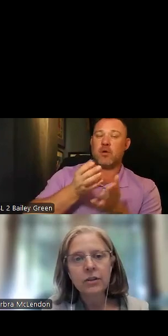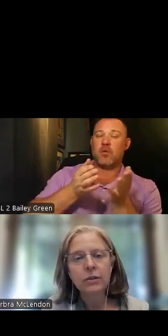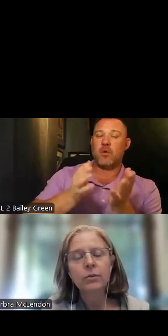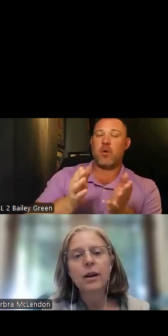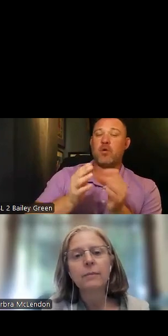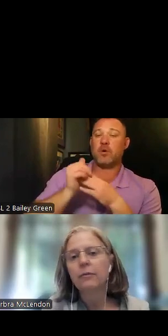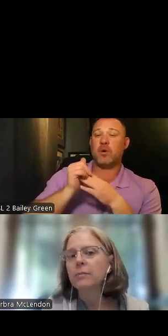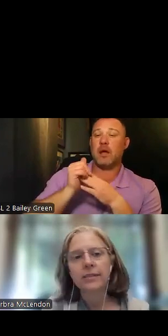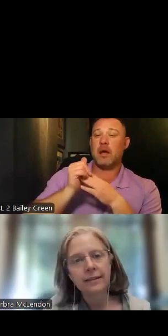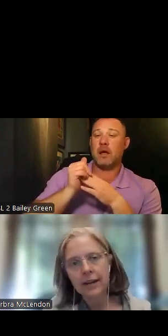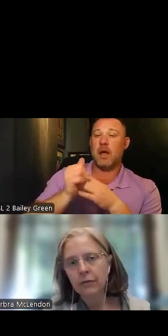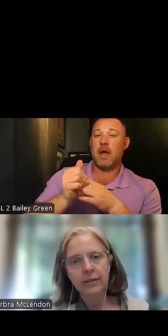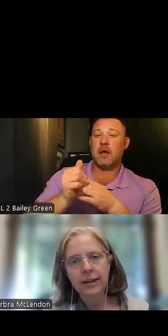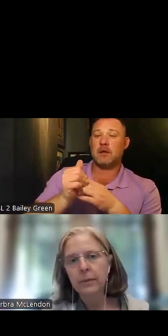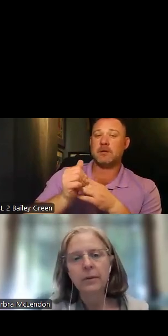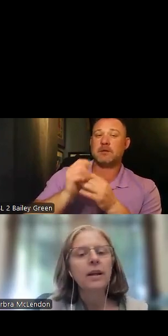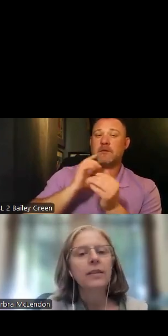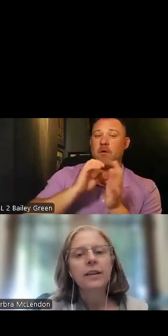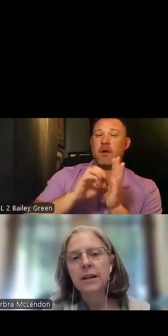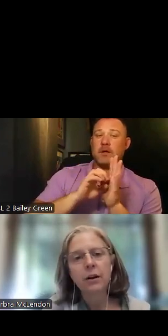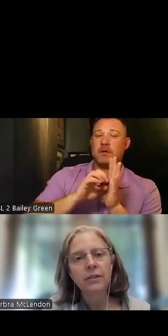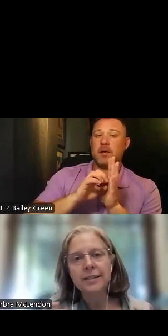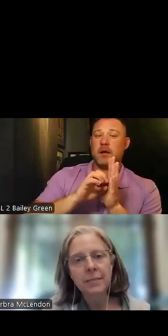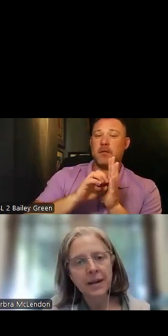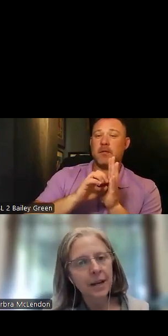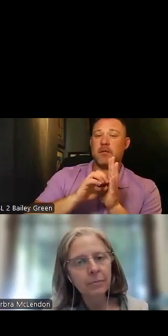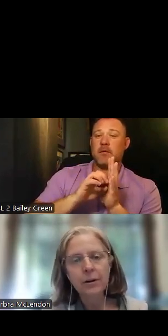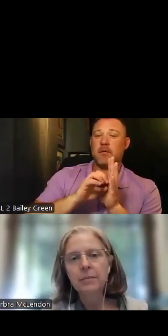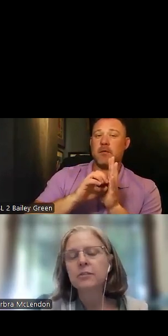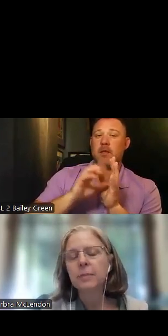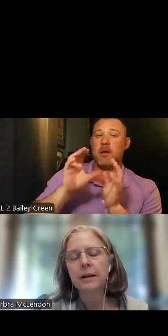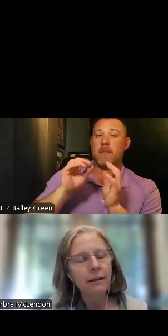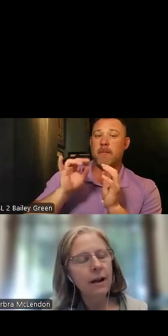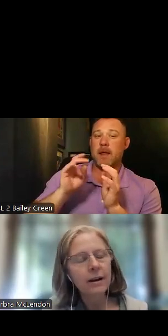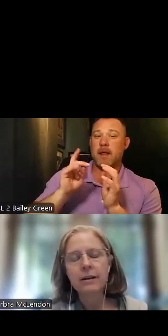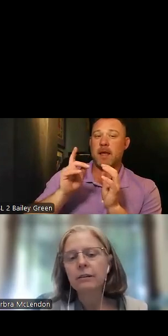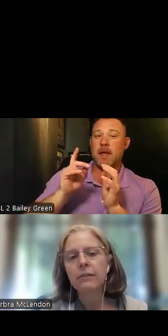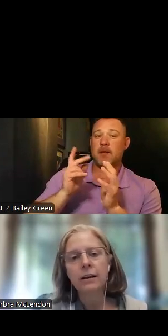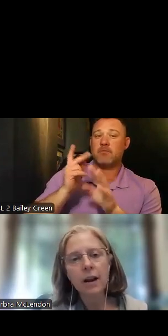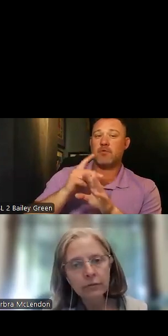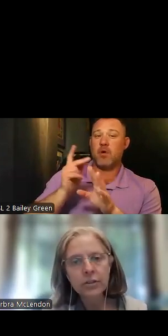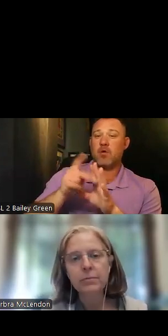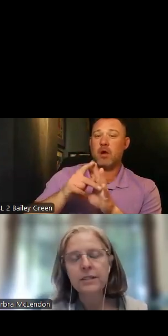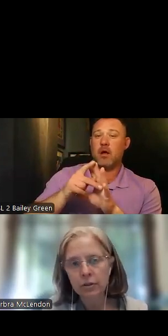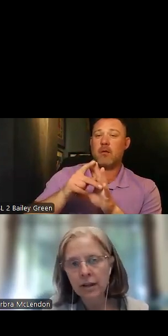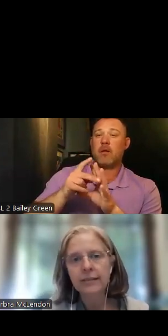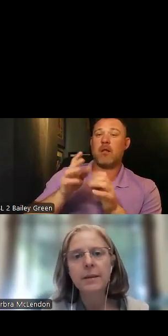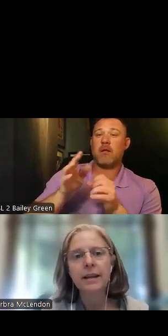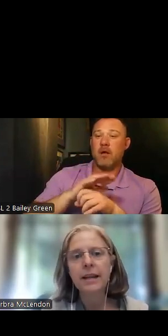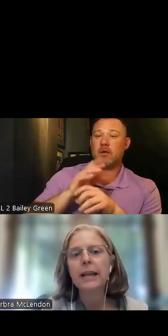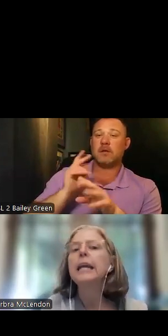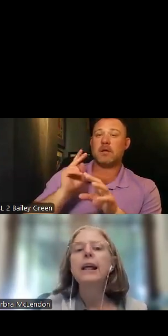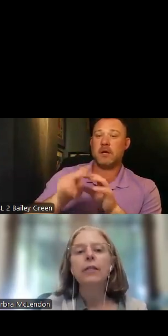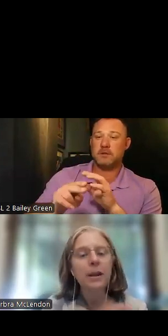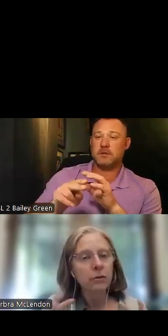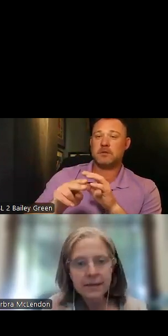given to, I'm just going to take, for example, the committee that oversees the Medicaid program, because there's been a lot of coverage of potential cuts to